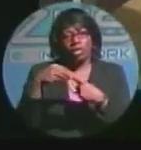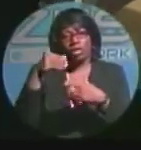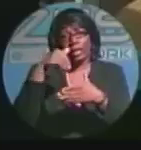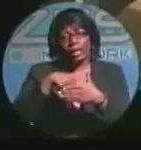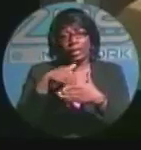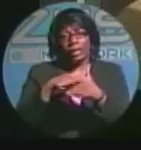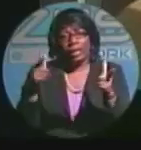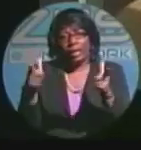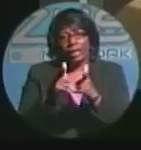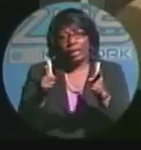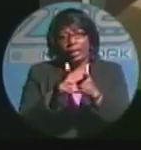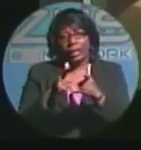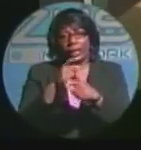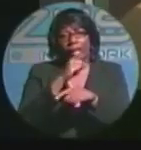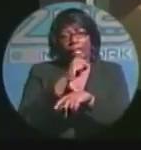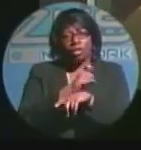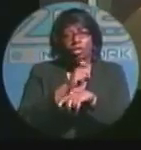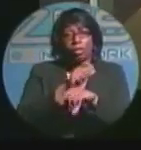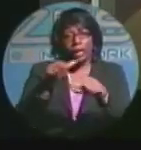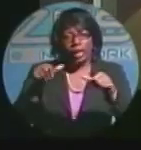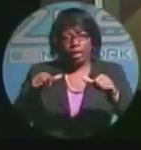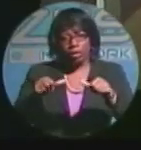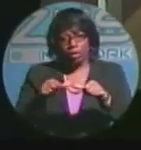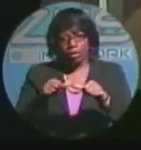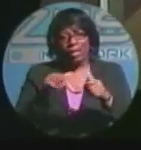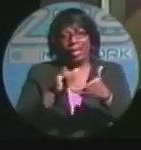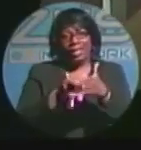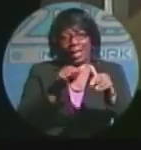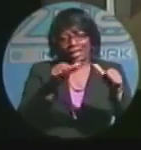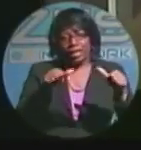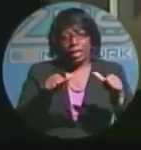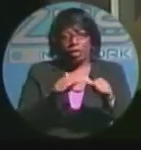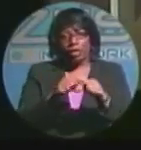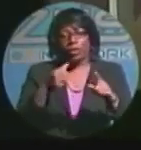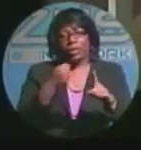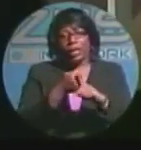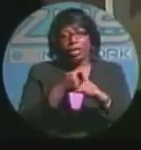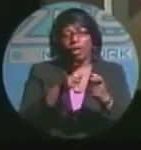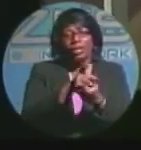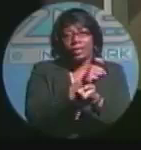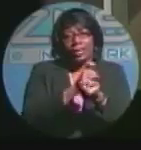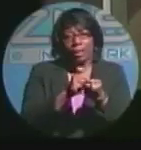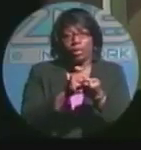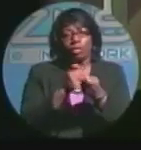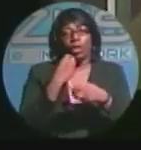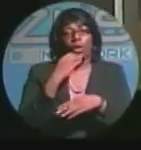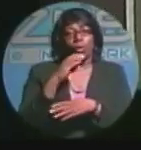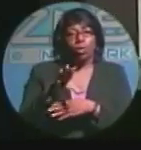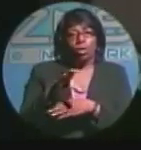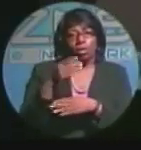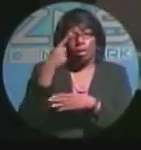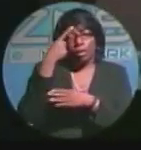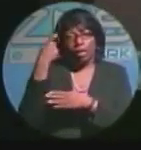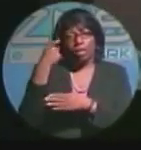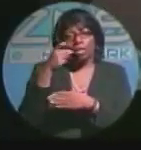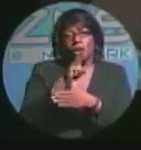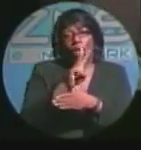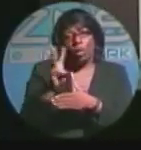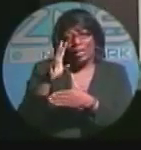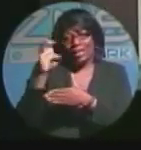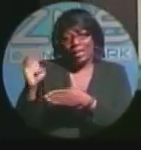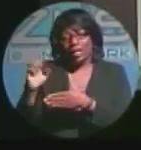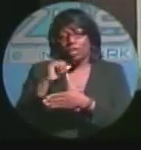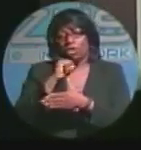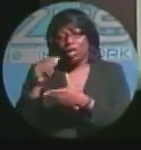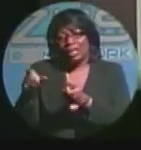little Exuma area. That area seemed to have been hit the hardest because the western end was not damaged as